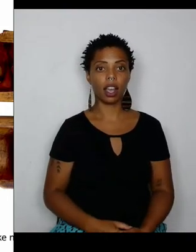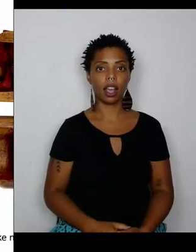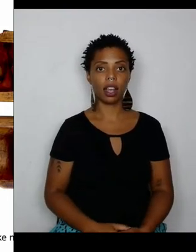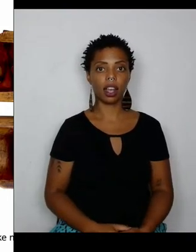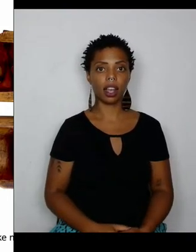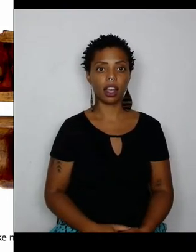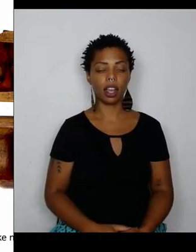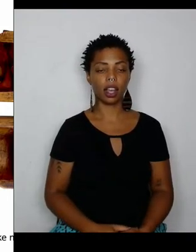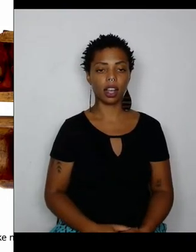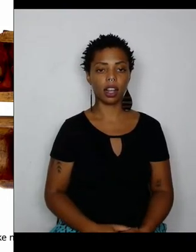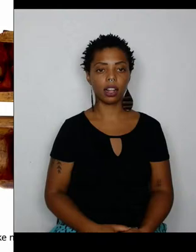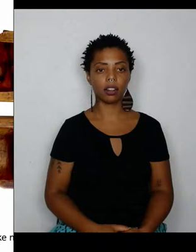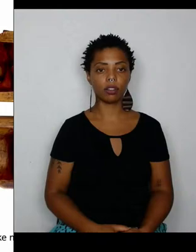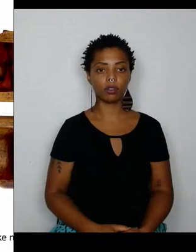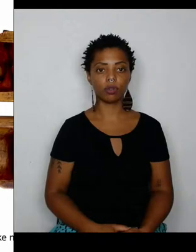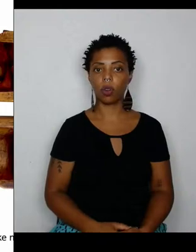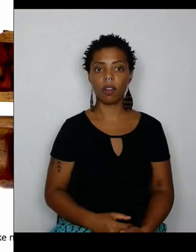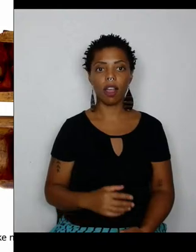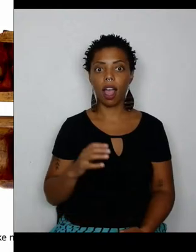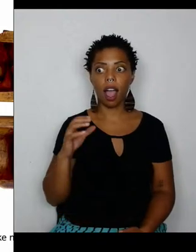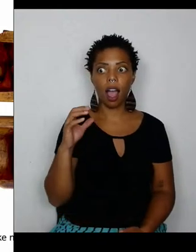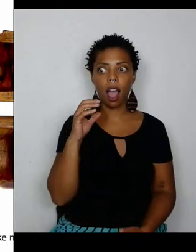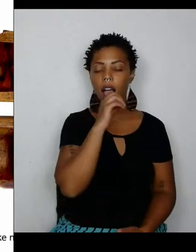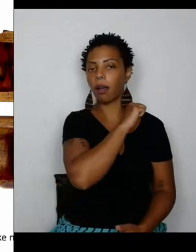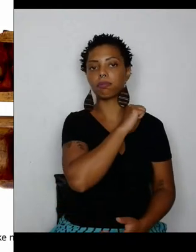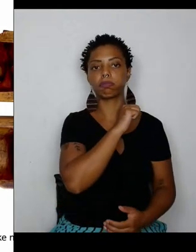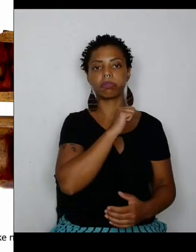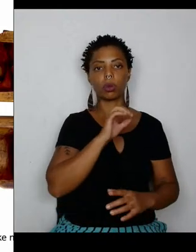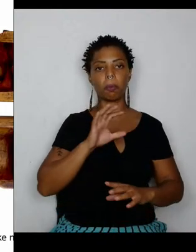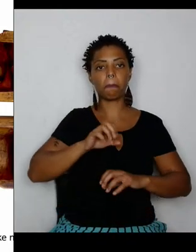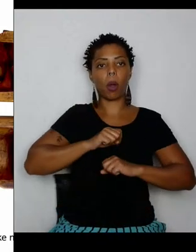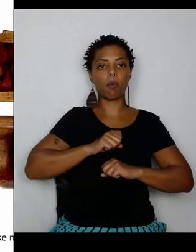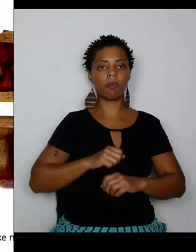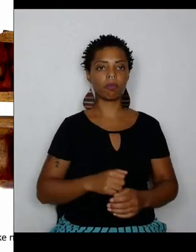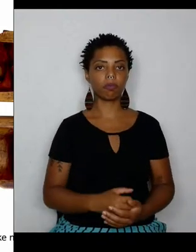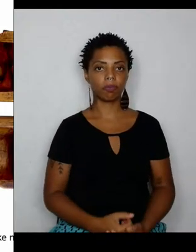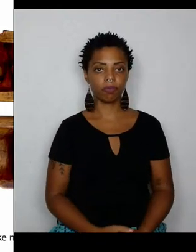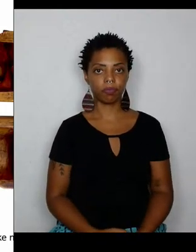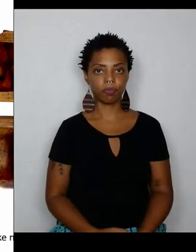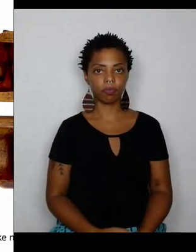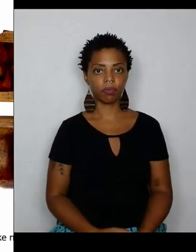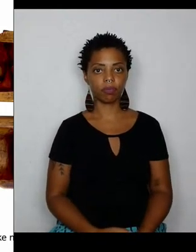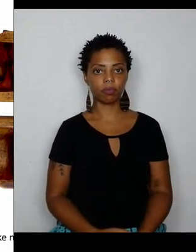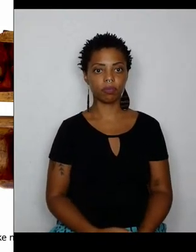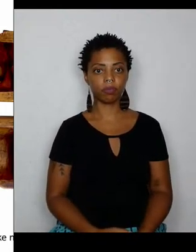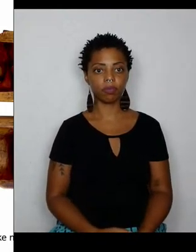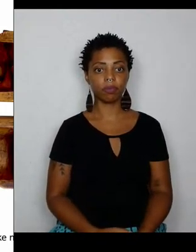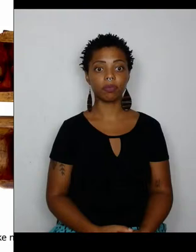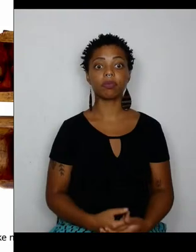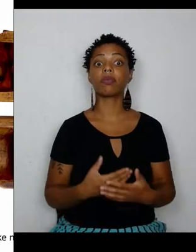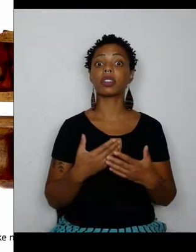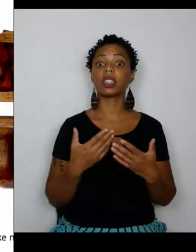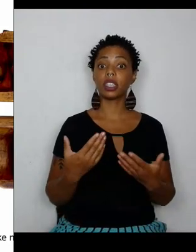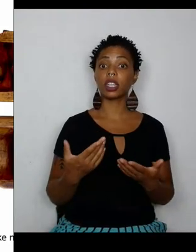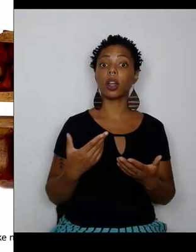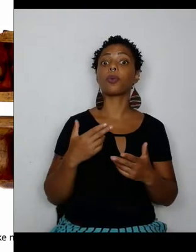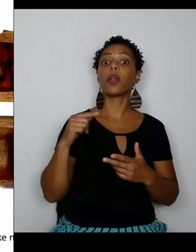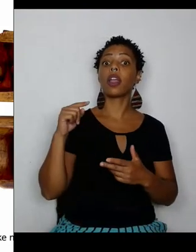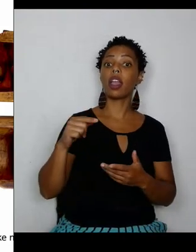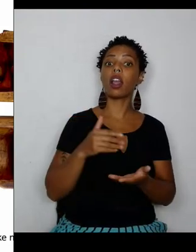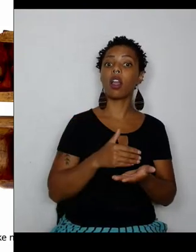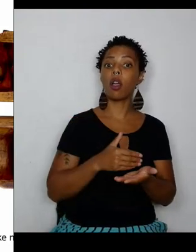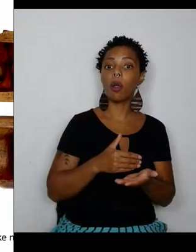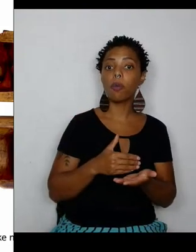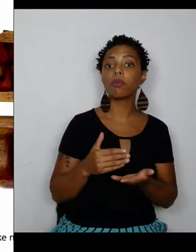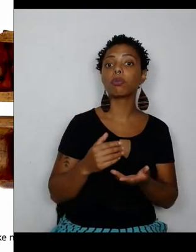verdon probably introduced gauguin to the symbolist theme of a disembodied head van gogh who saw the nikon nembling